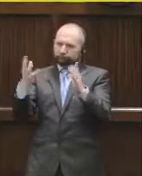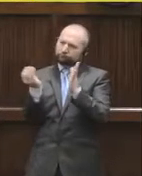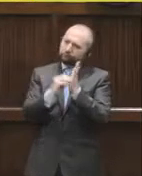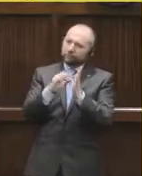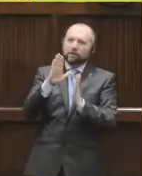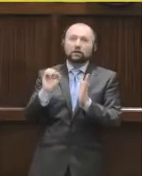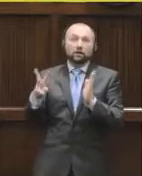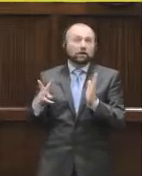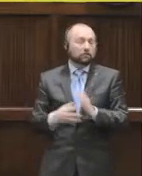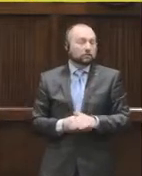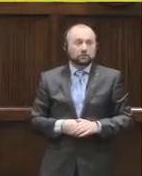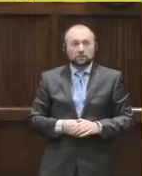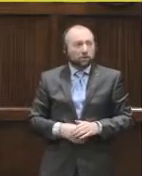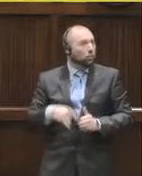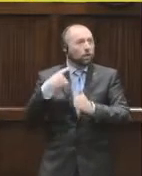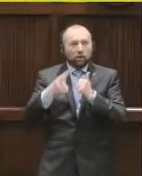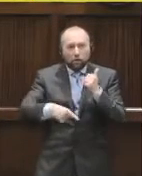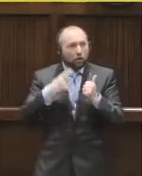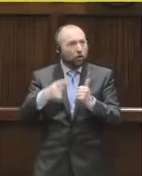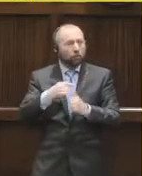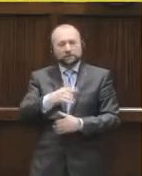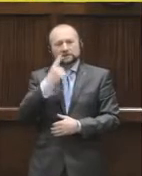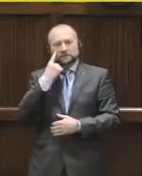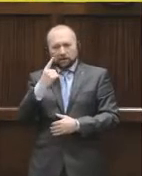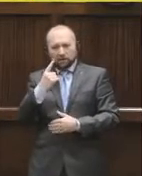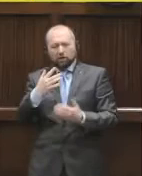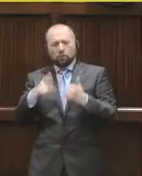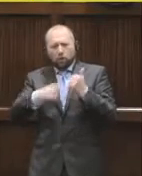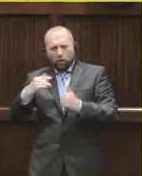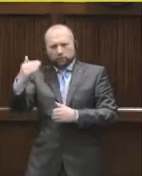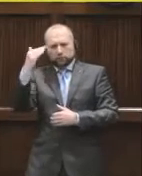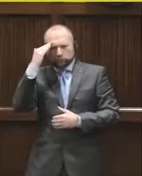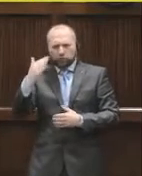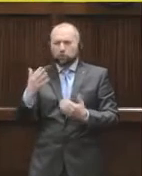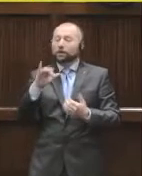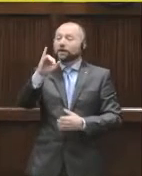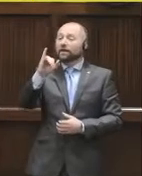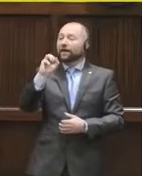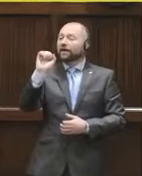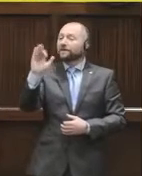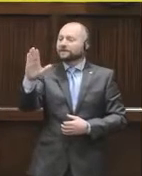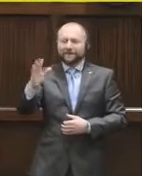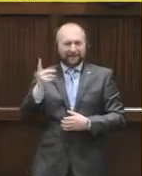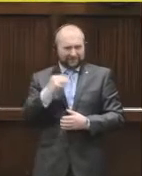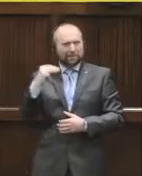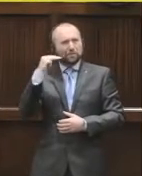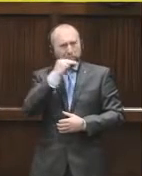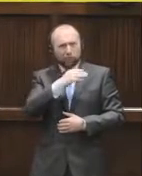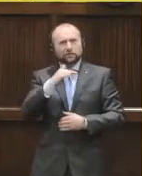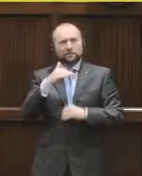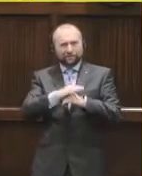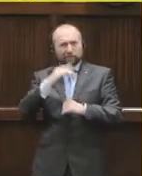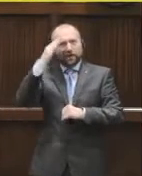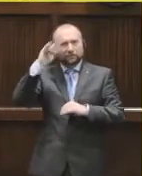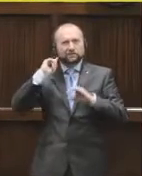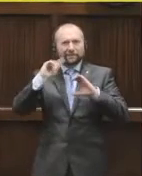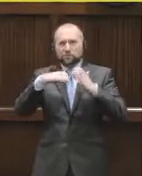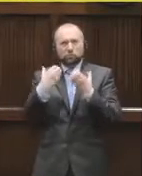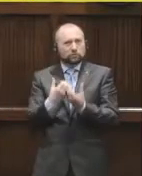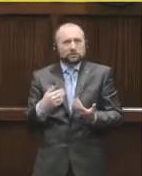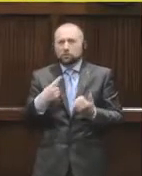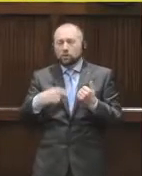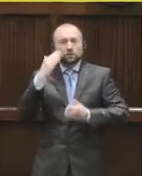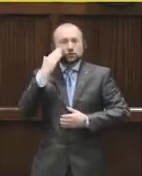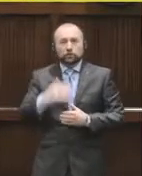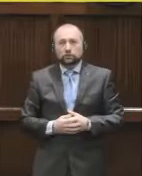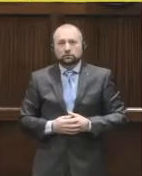we have always recognised the importance of Irish Sign Language to the Irish deaf community,